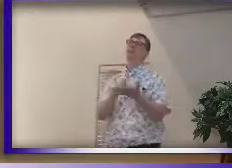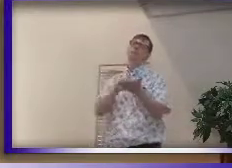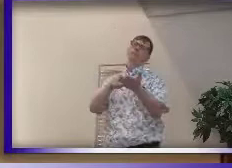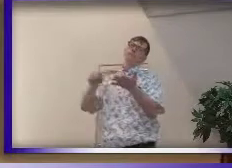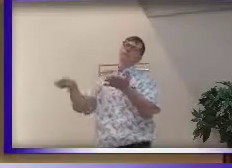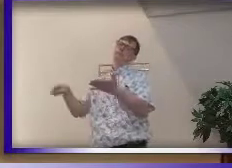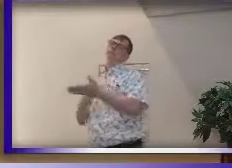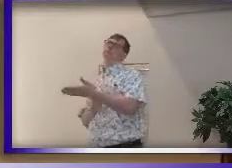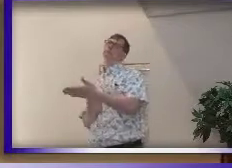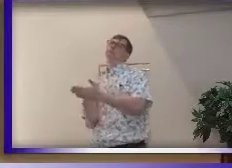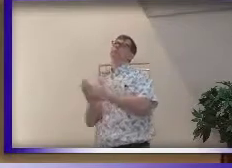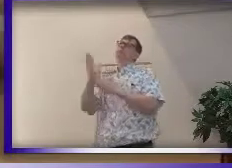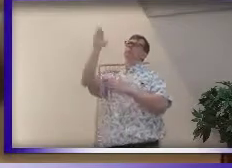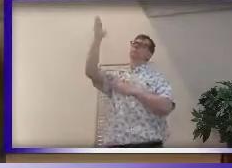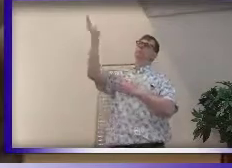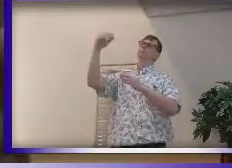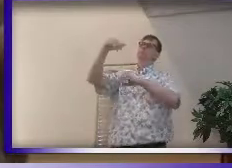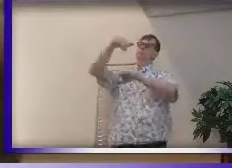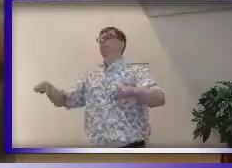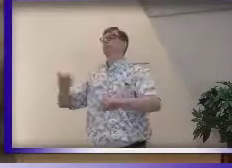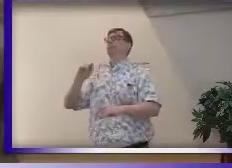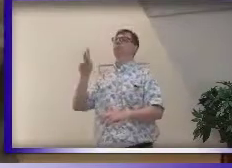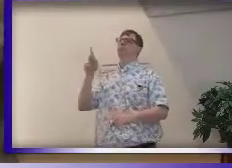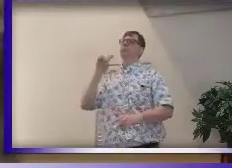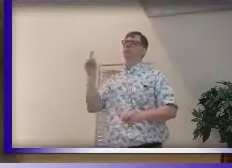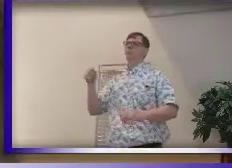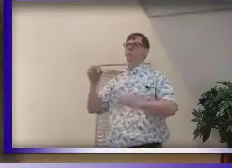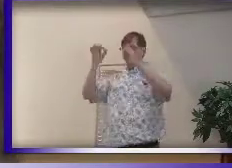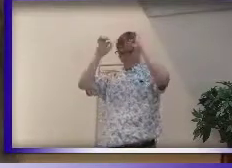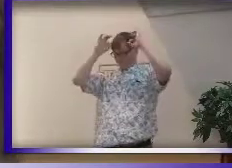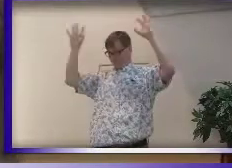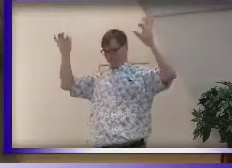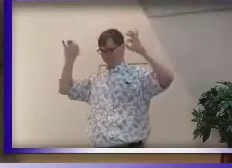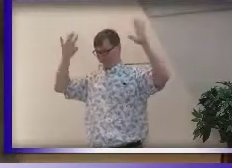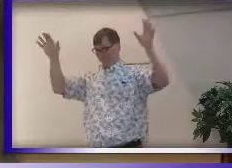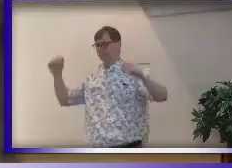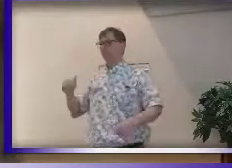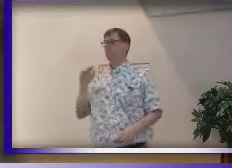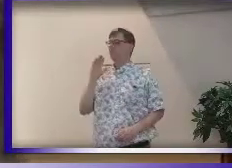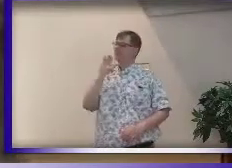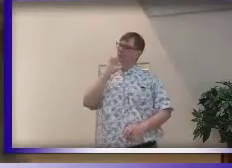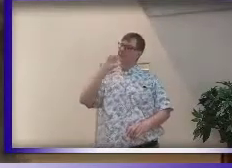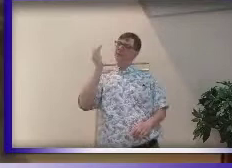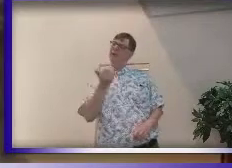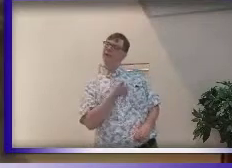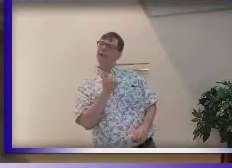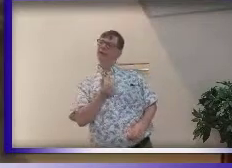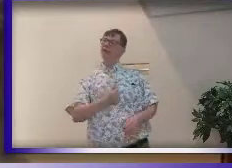ego thinks I need it, thinks I am here for me.